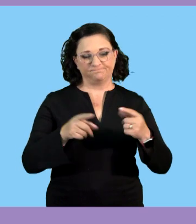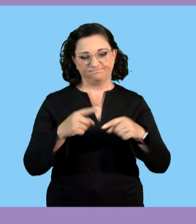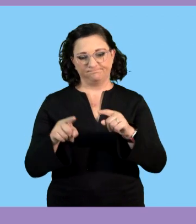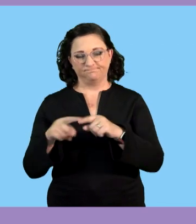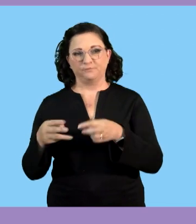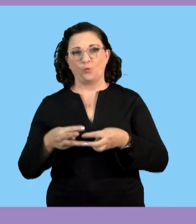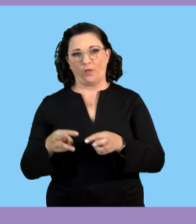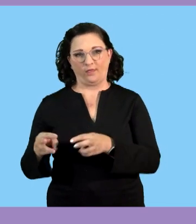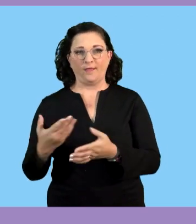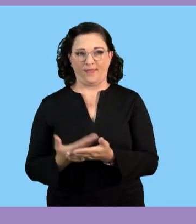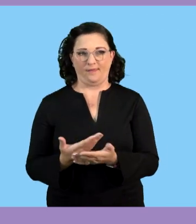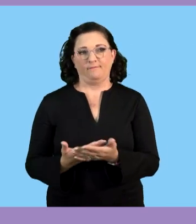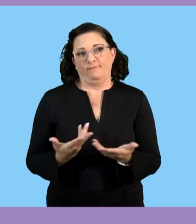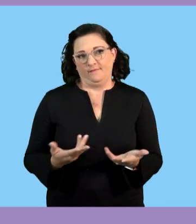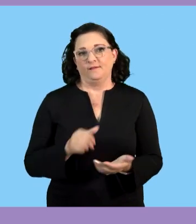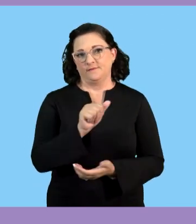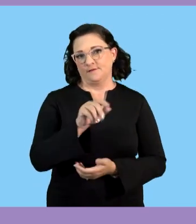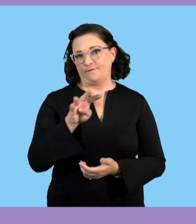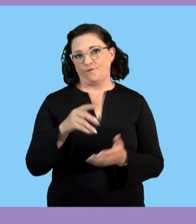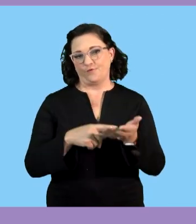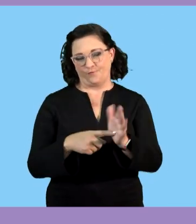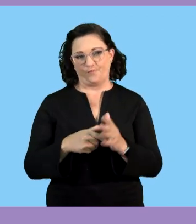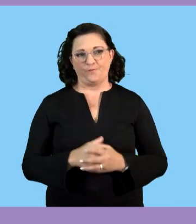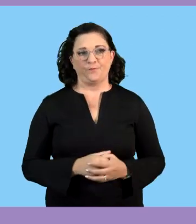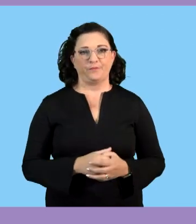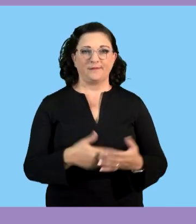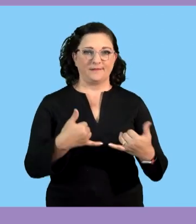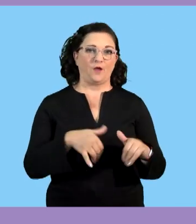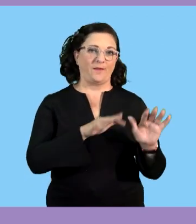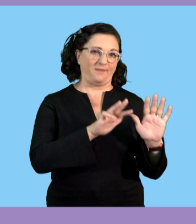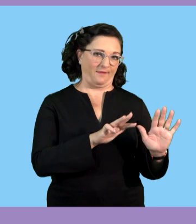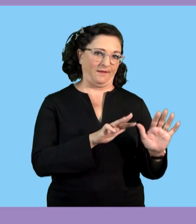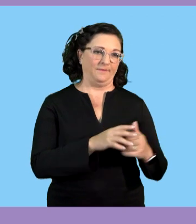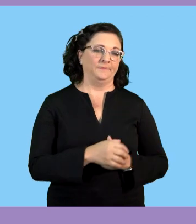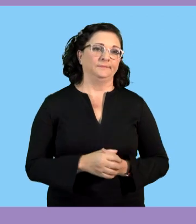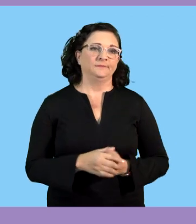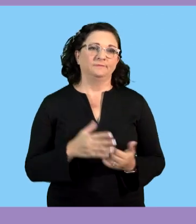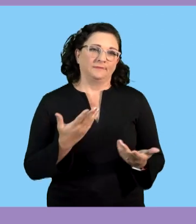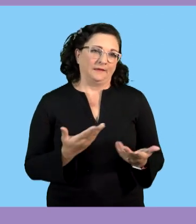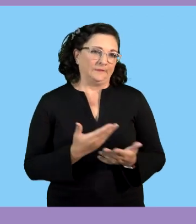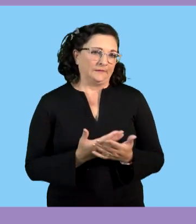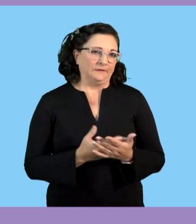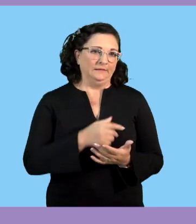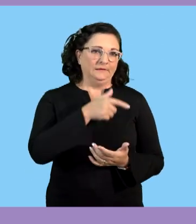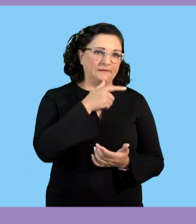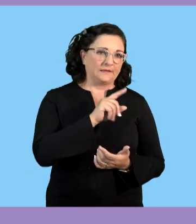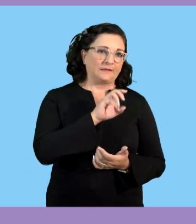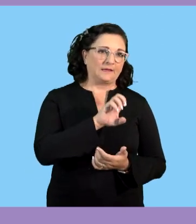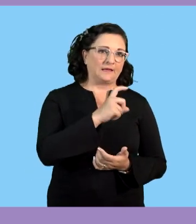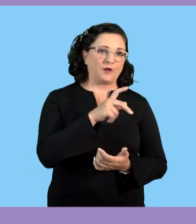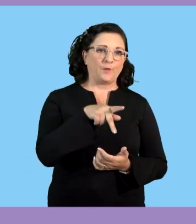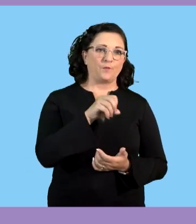present our 64. Let's look at our 9. Now, how can we write 9 as